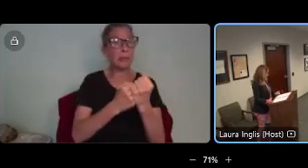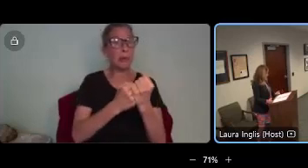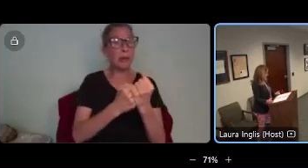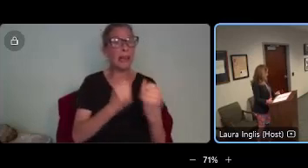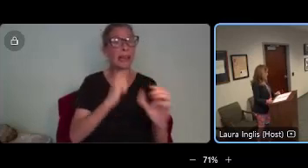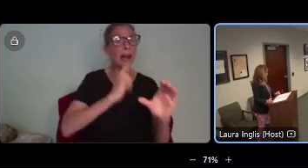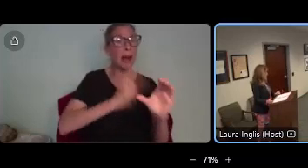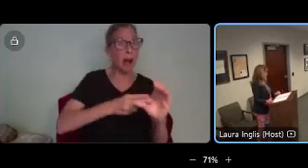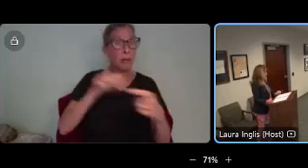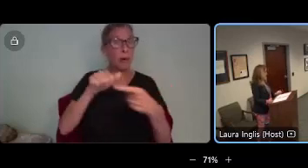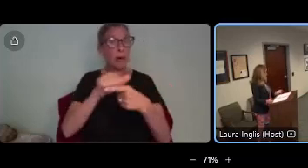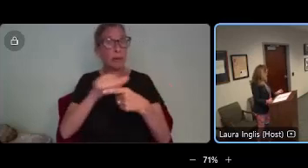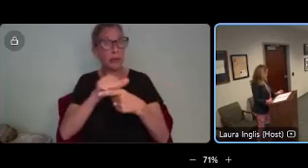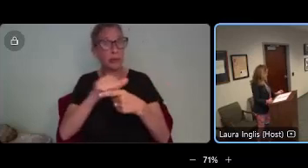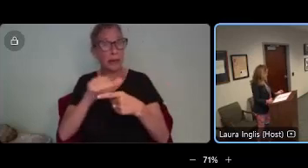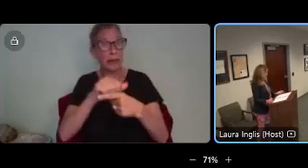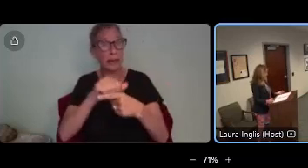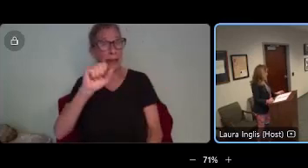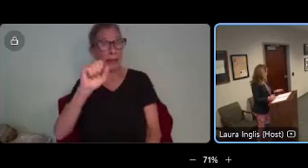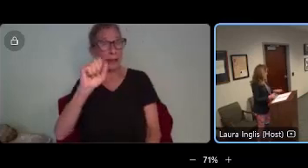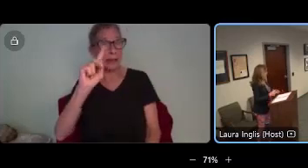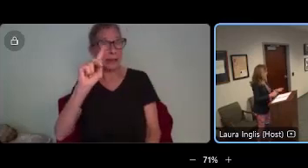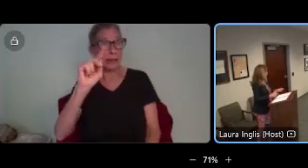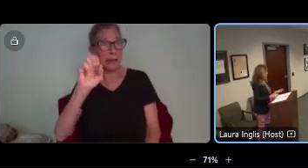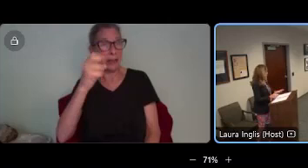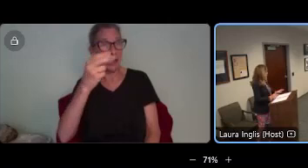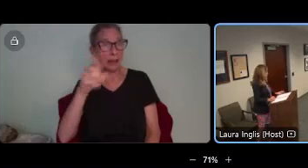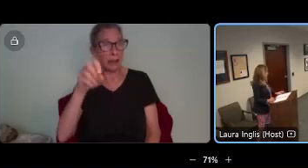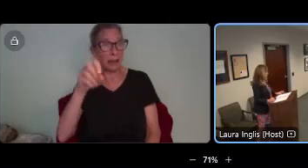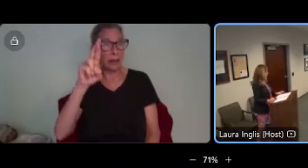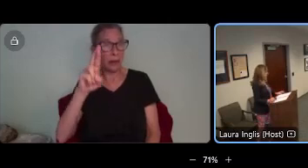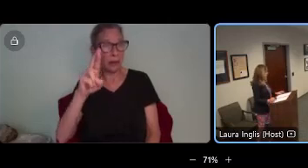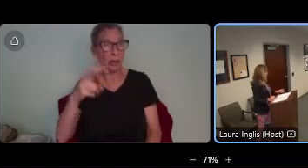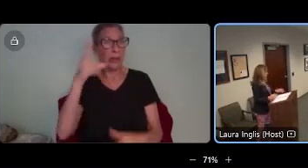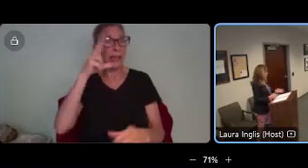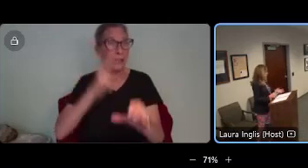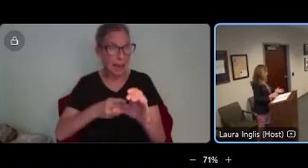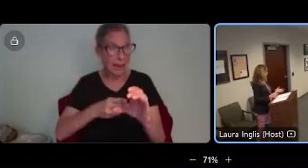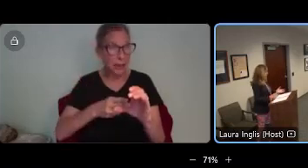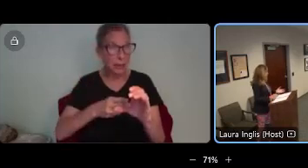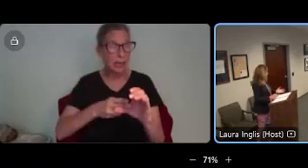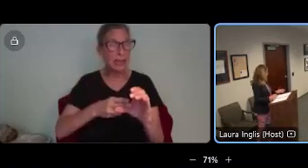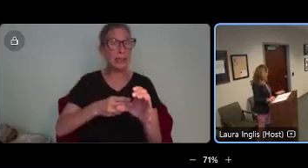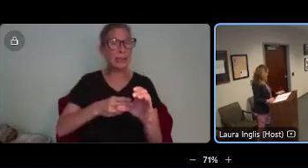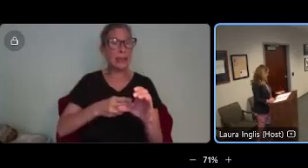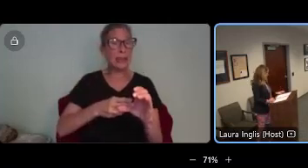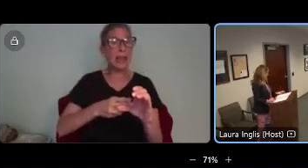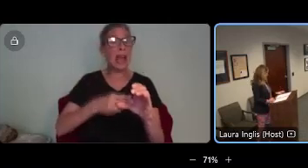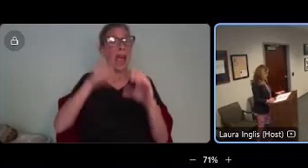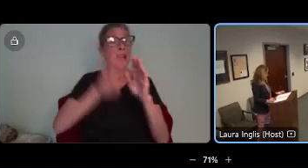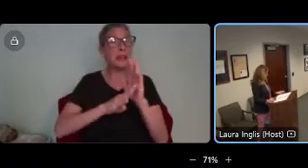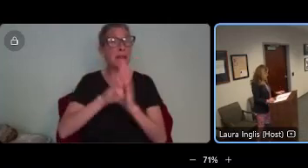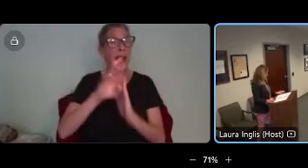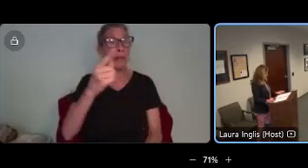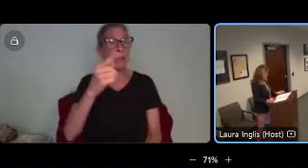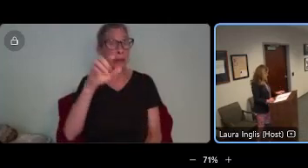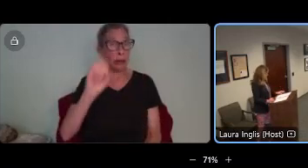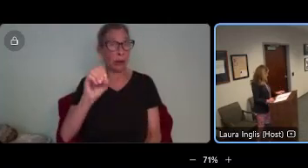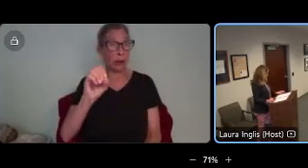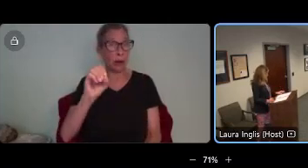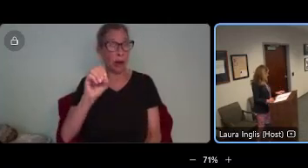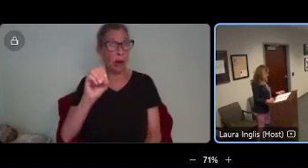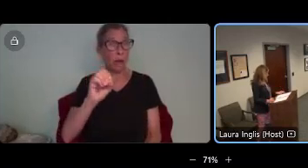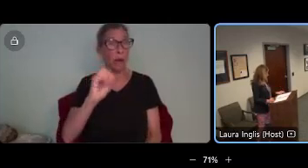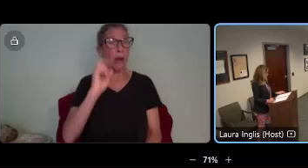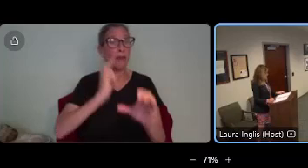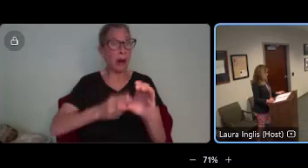training, stakeholder engagement, web copy, and more. JP was also involved in developing the logo for onboard, to managing